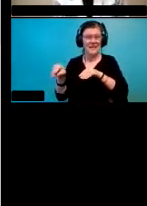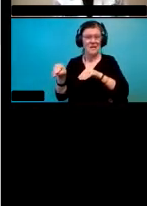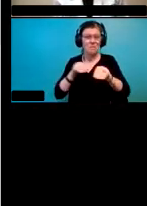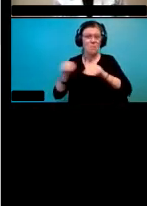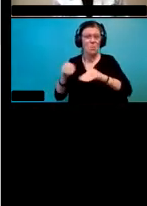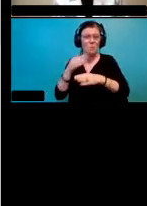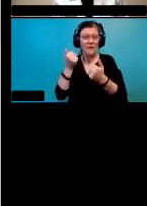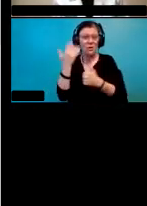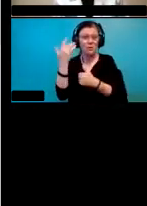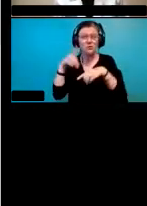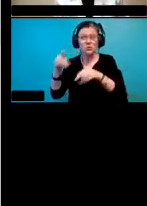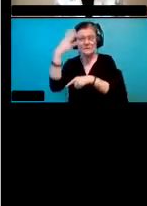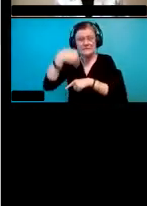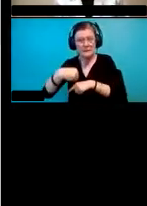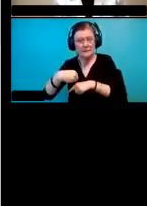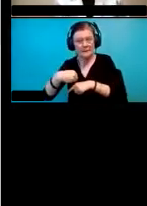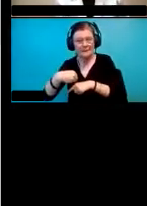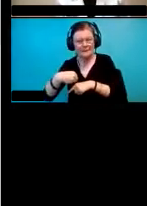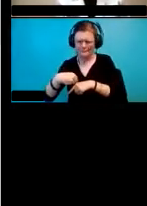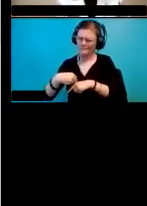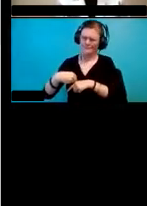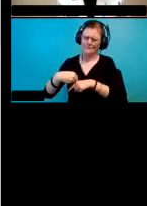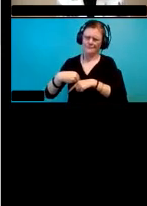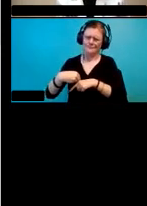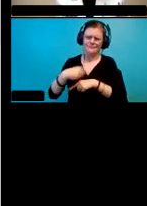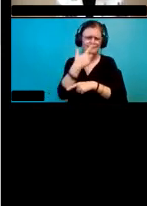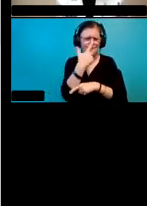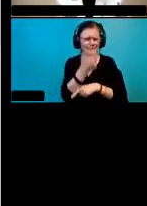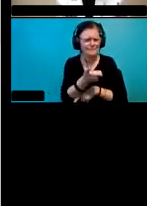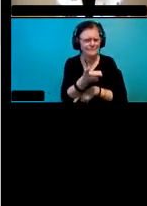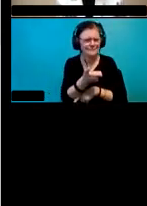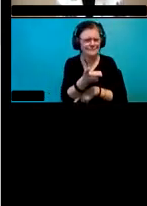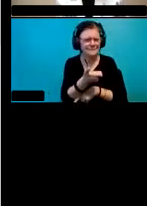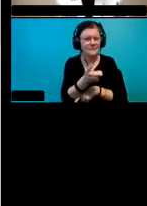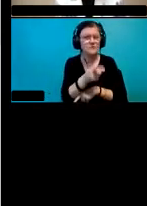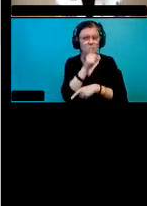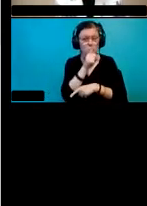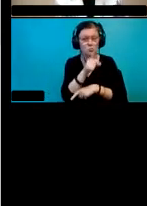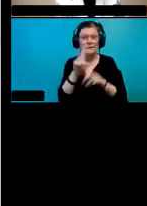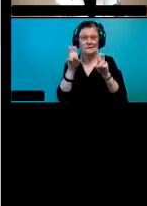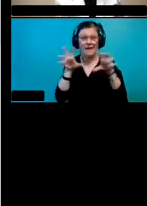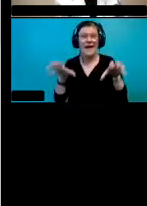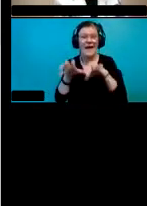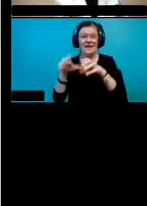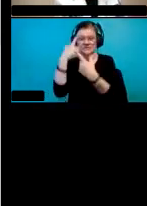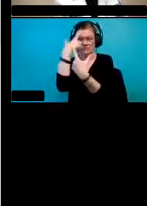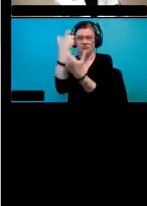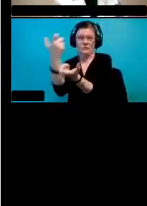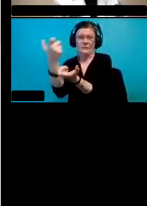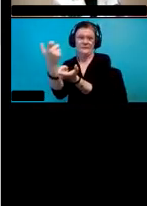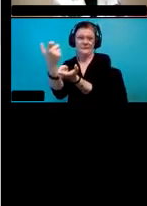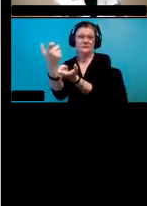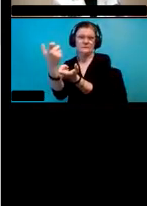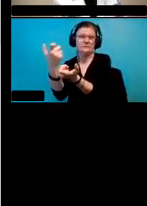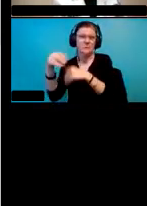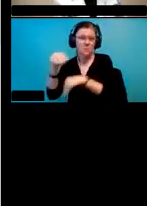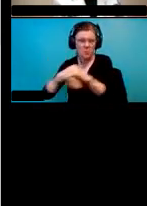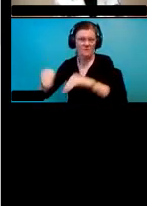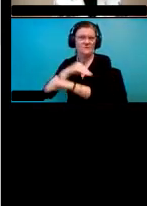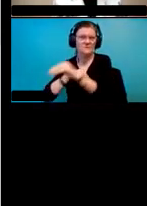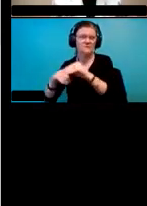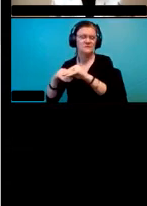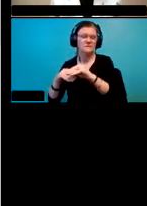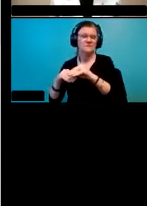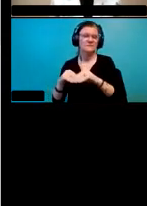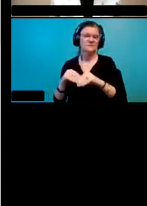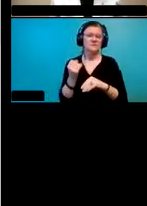can't make during the day. So it can be very, very active dreaming. So sometimes it's a